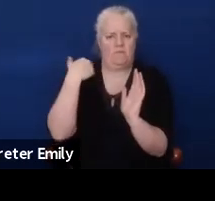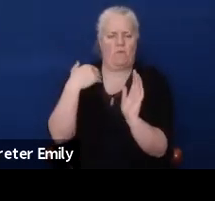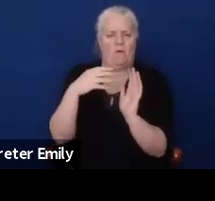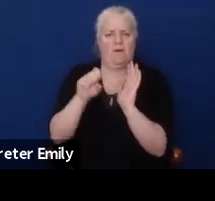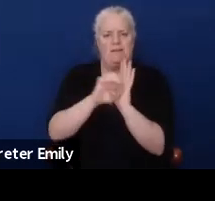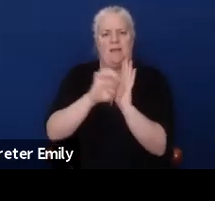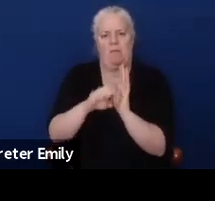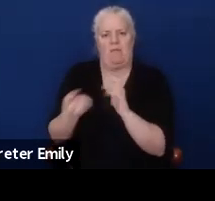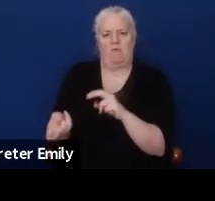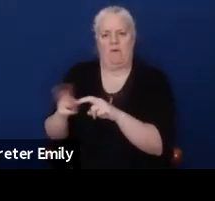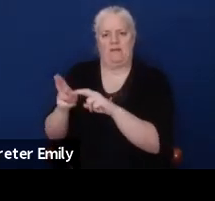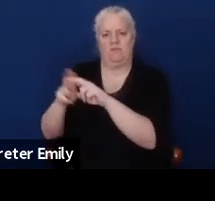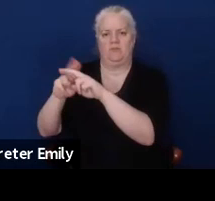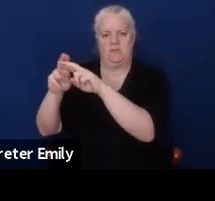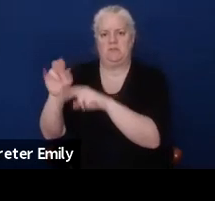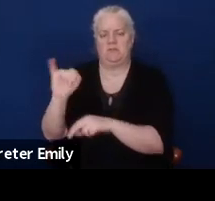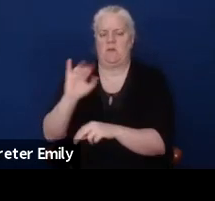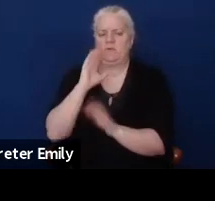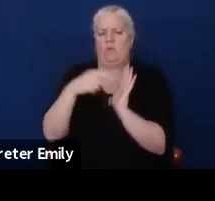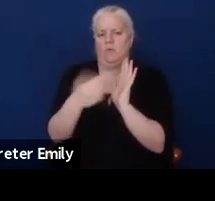your reference.